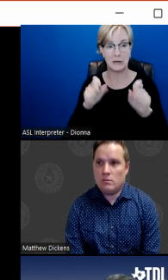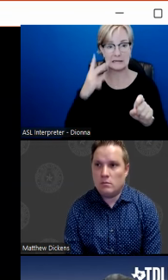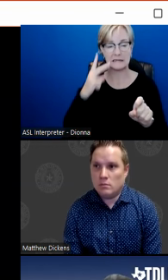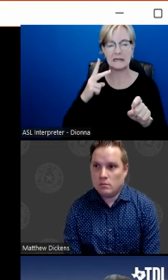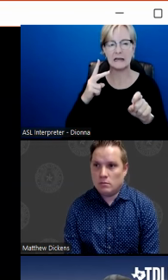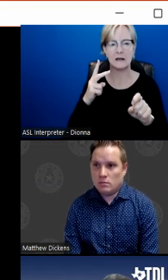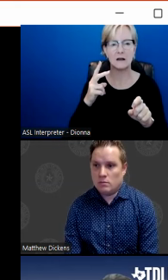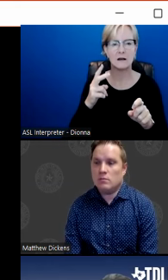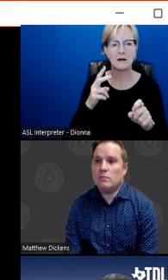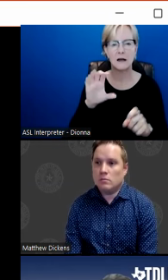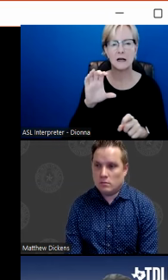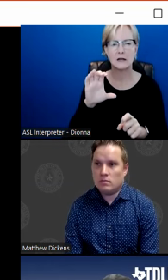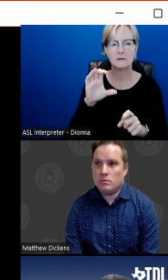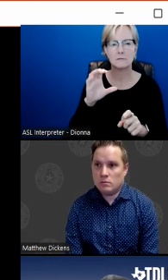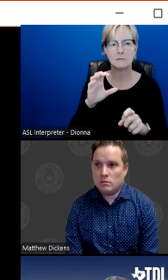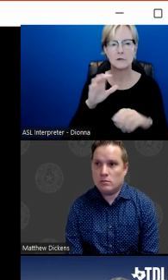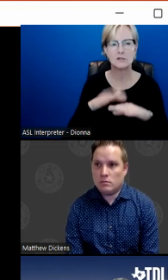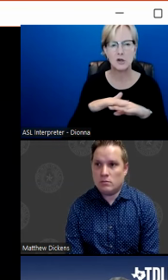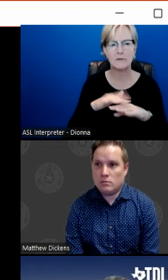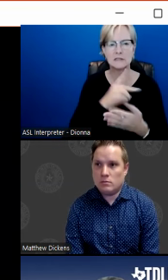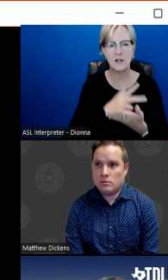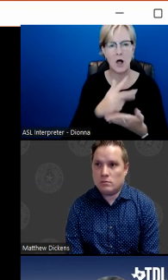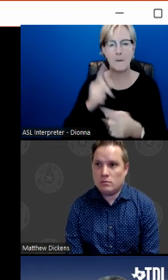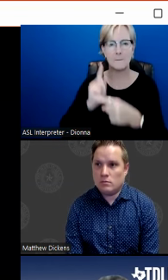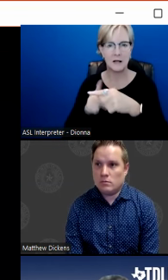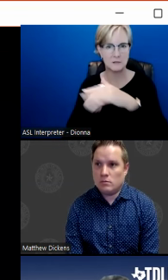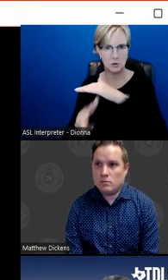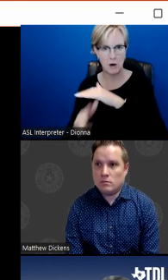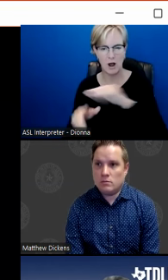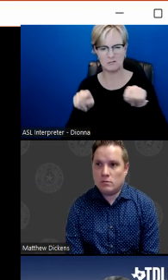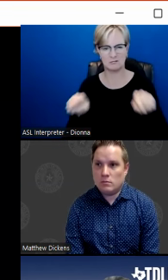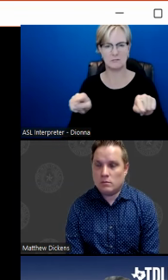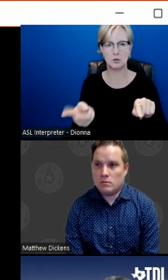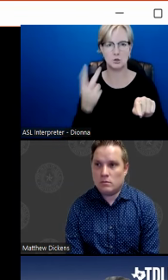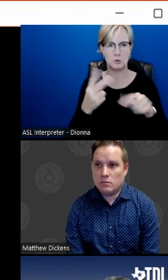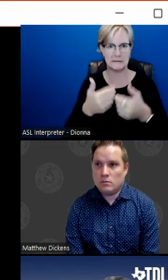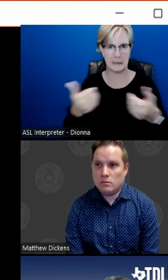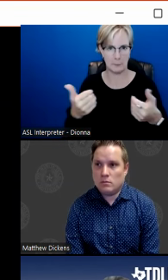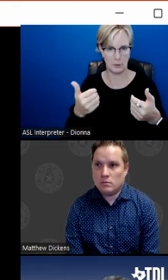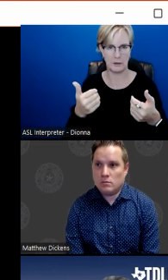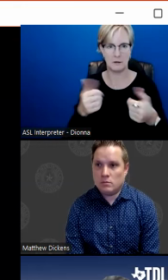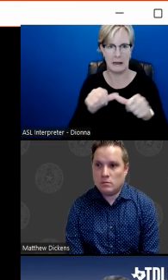lot and a parking garage. These would be considered two different parking facilities.